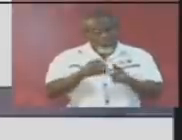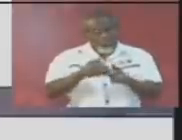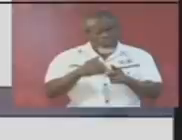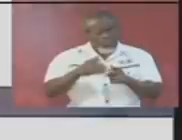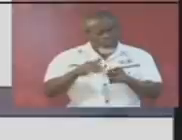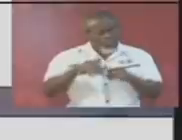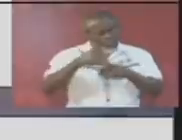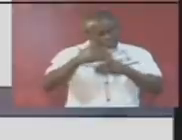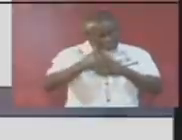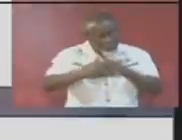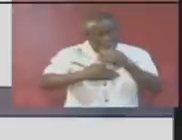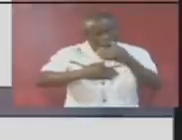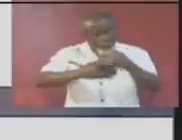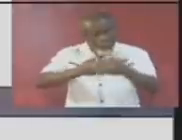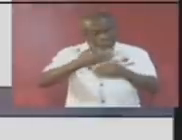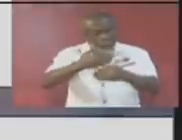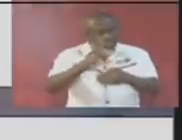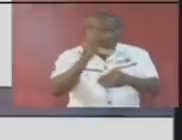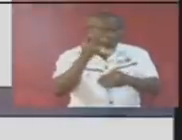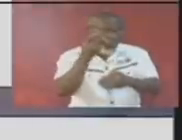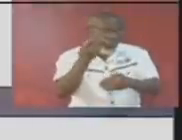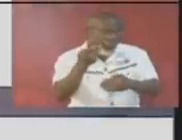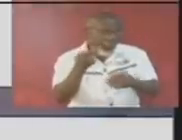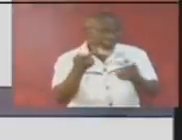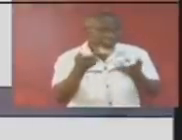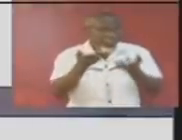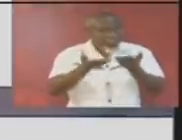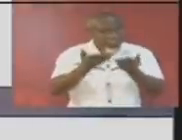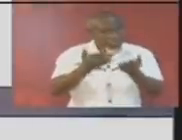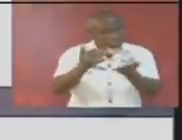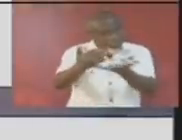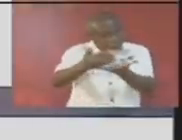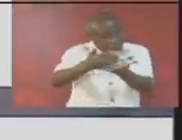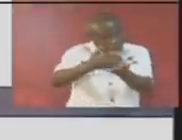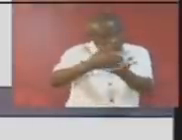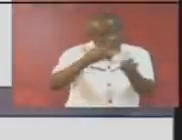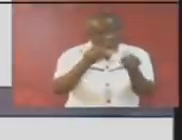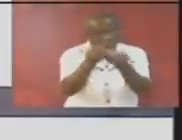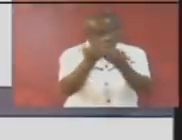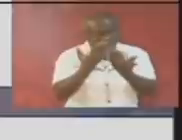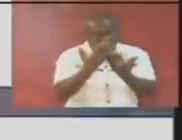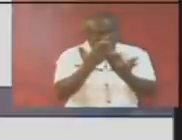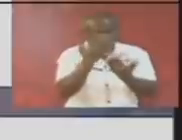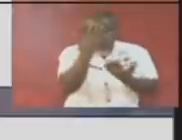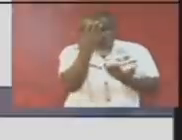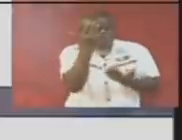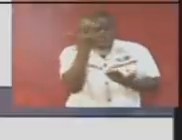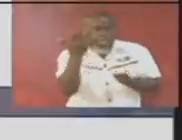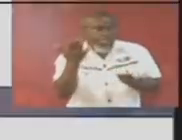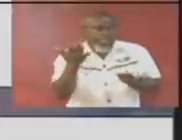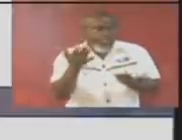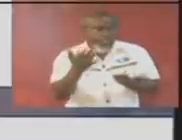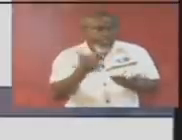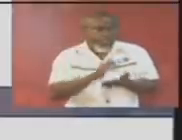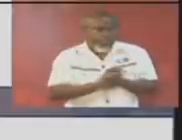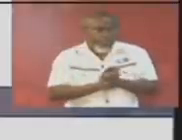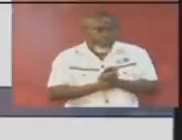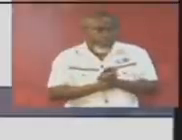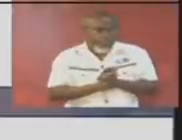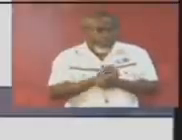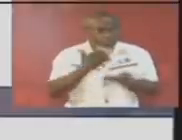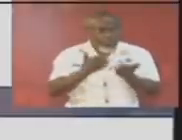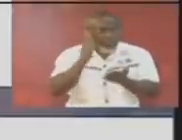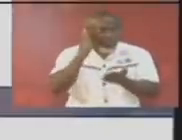from different countries and different populations will become available to us. So it might be that we recognize that there are other